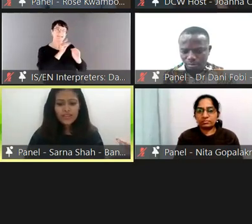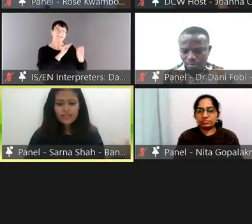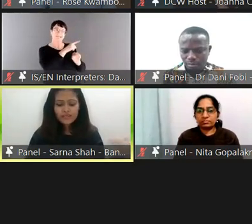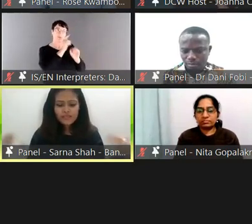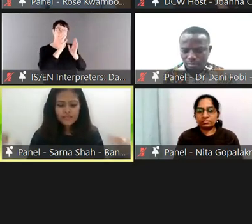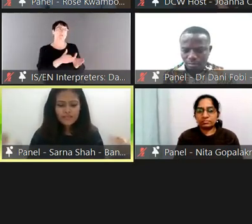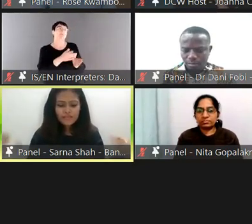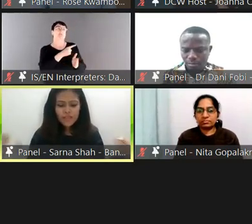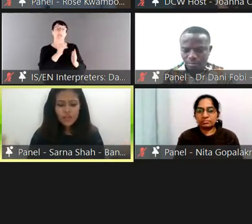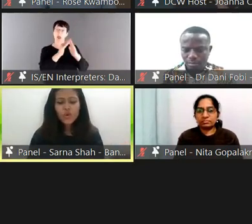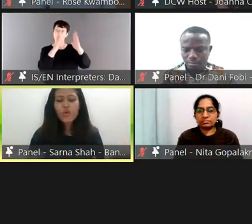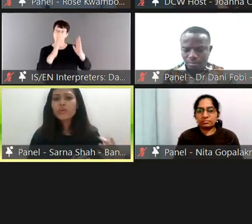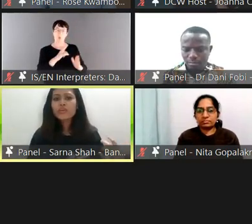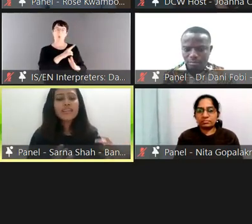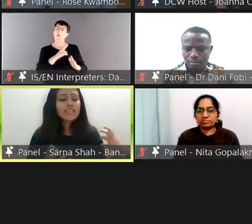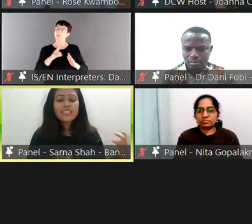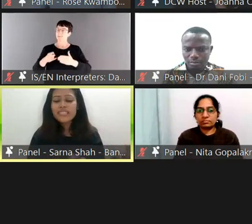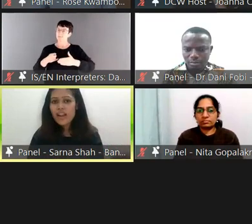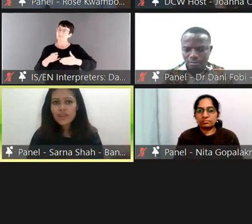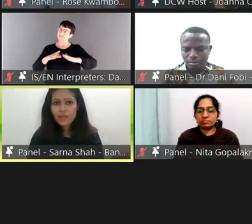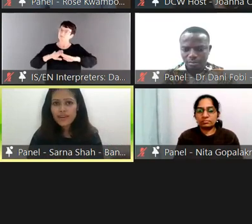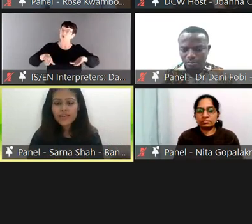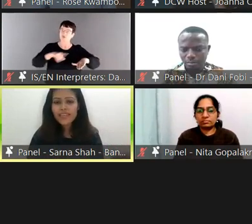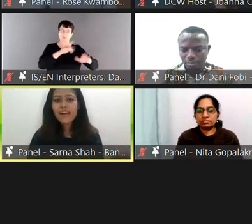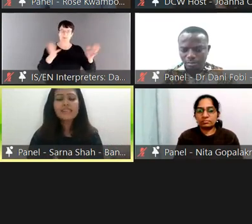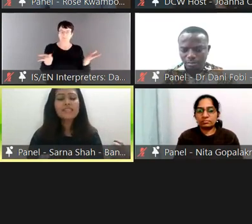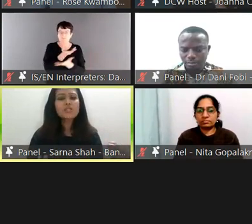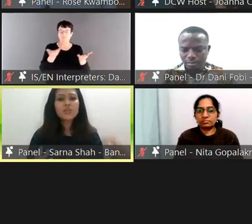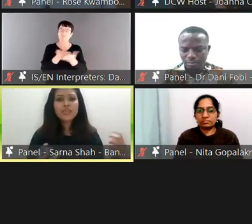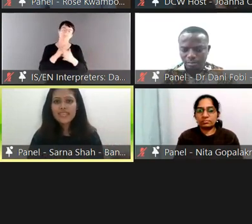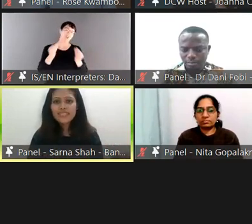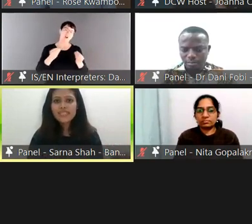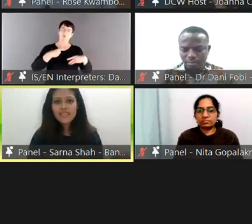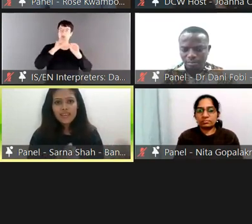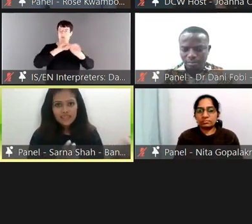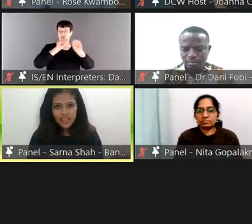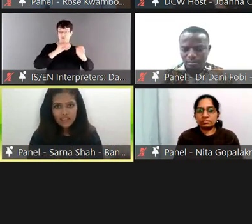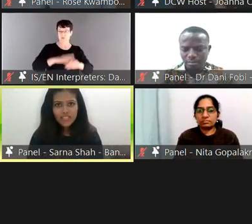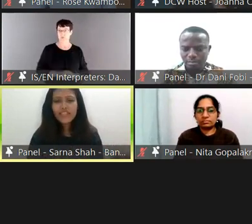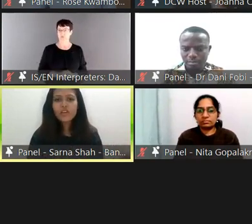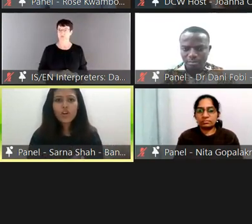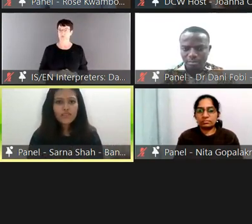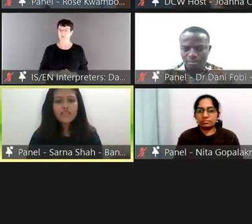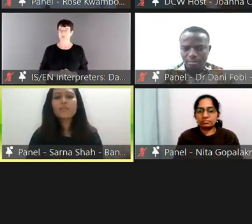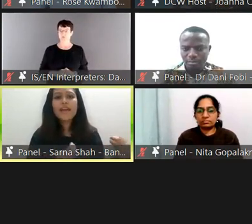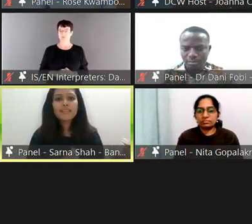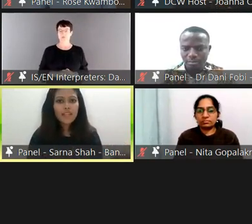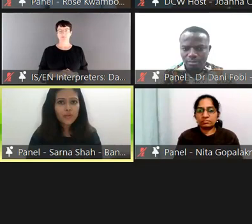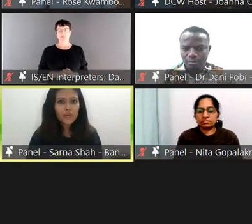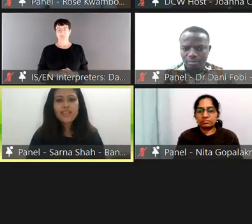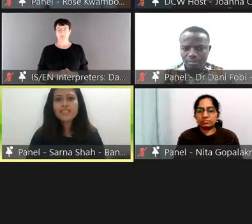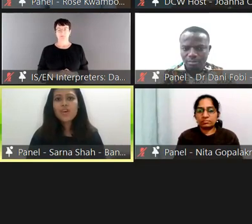so we use the teaching learning materials to teach deaf student concept